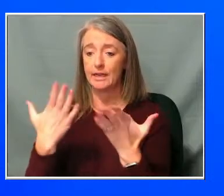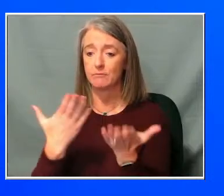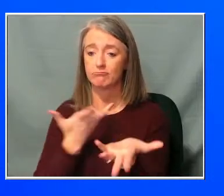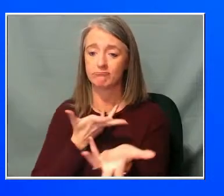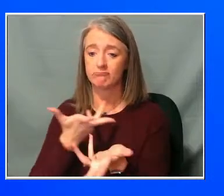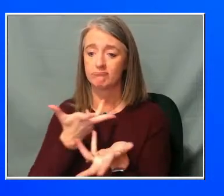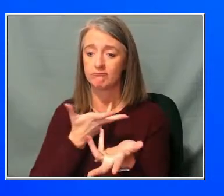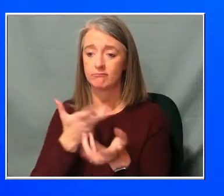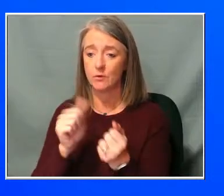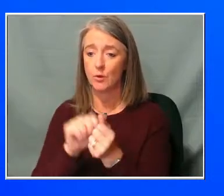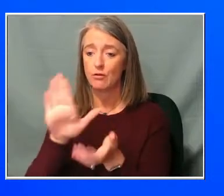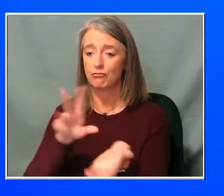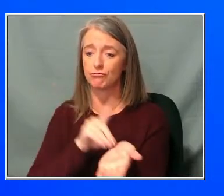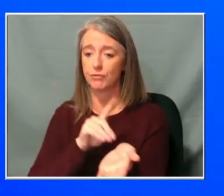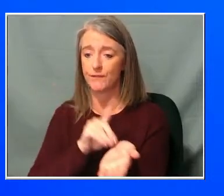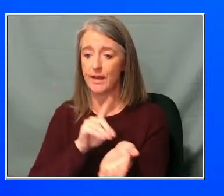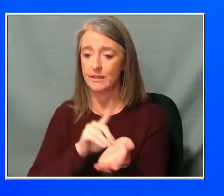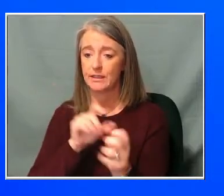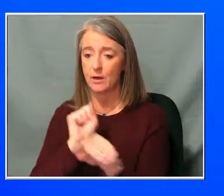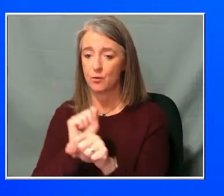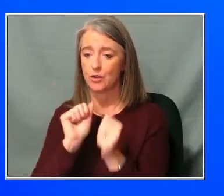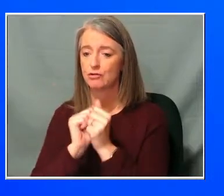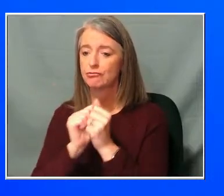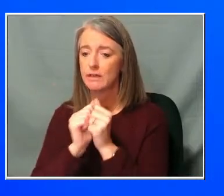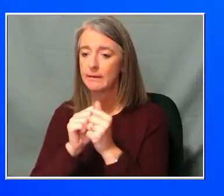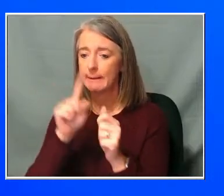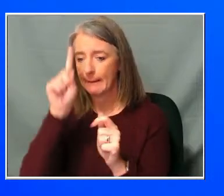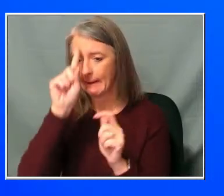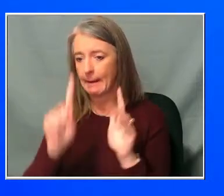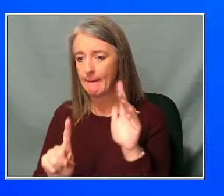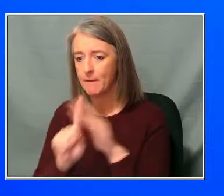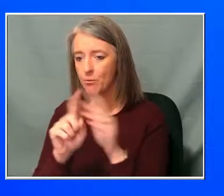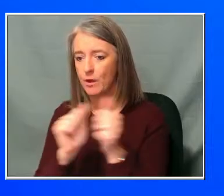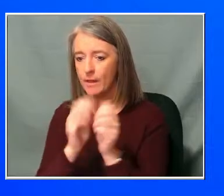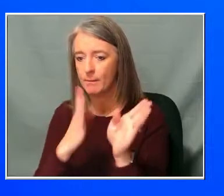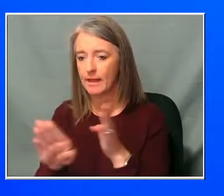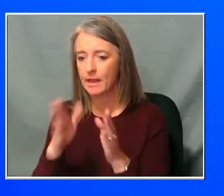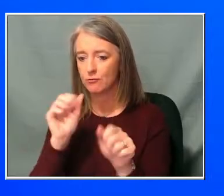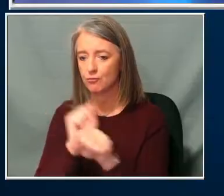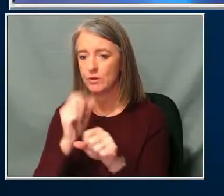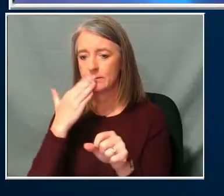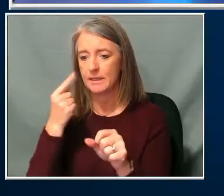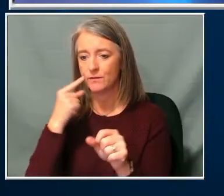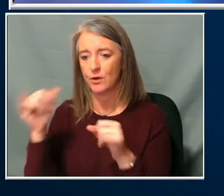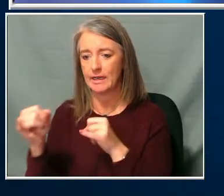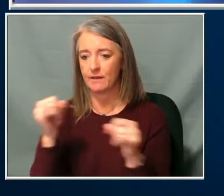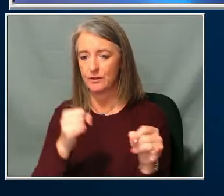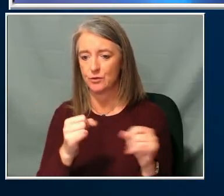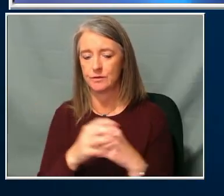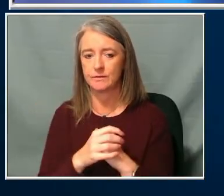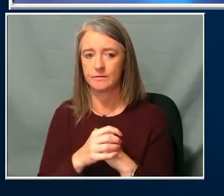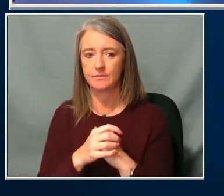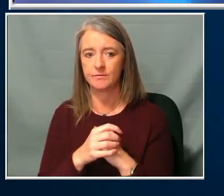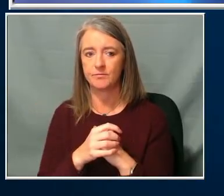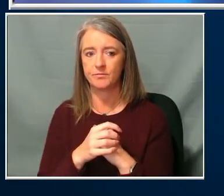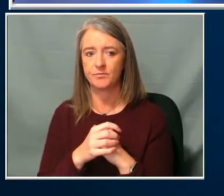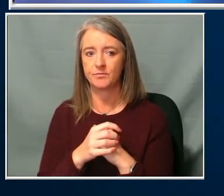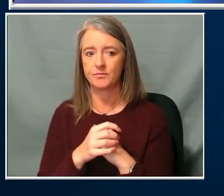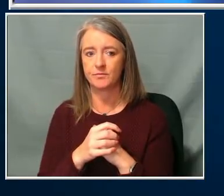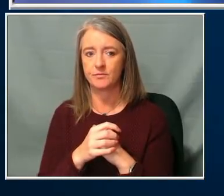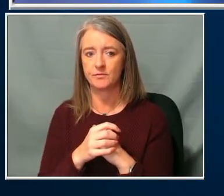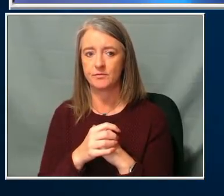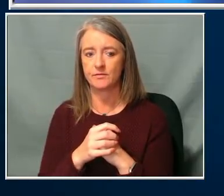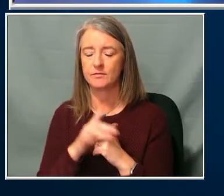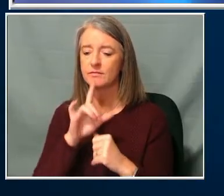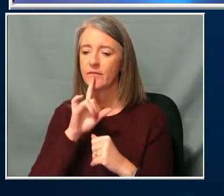provider so that you can work together and come up with a plan that works best for the individual. And I can add on to that just quickly. It's